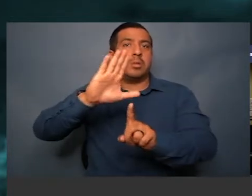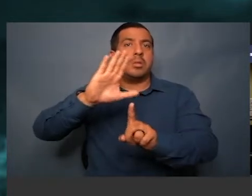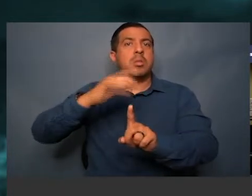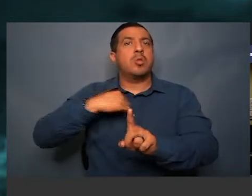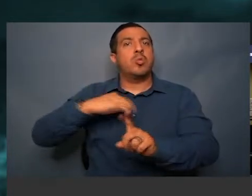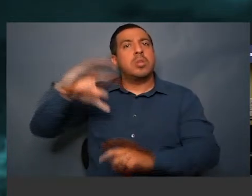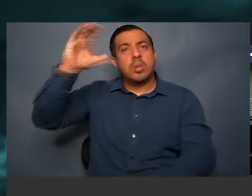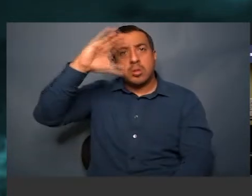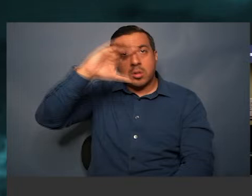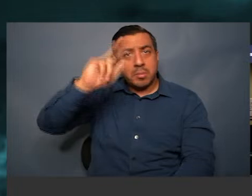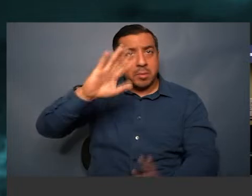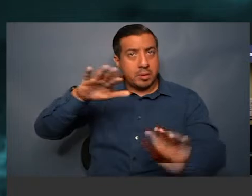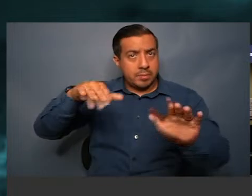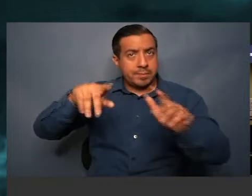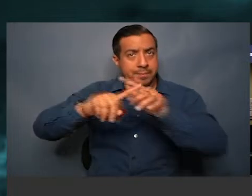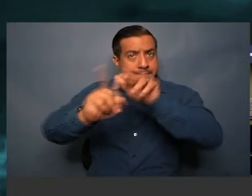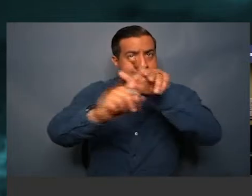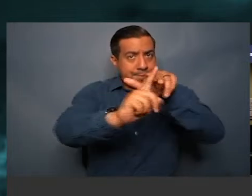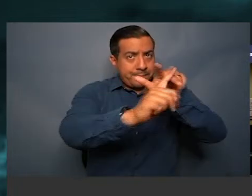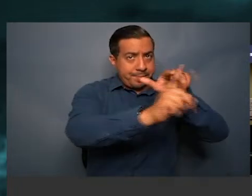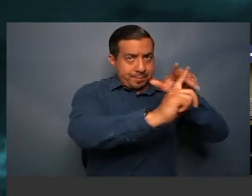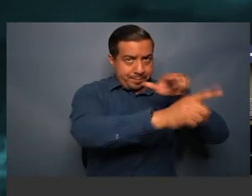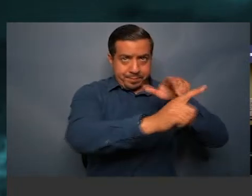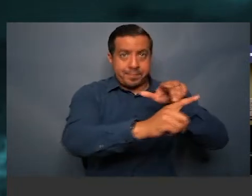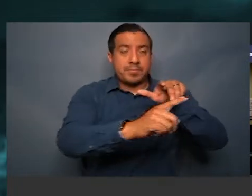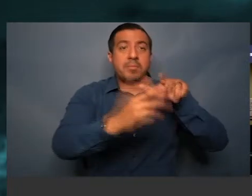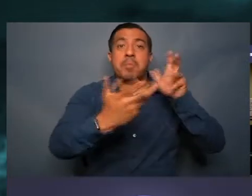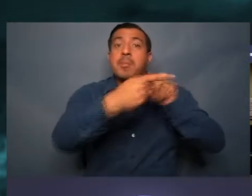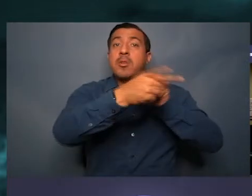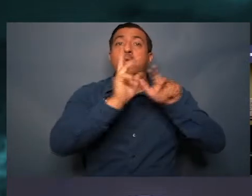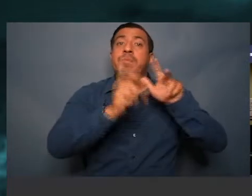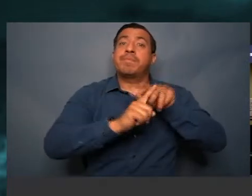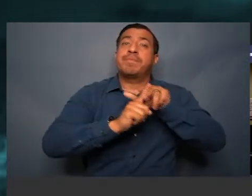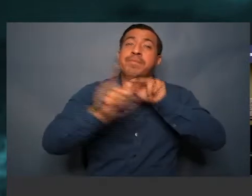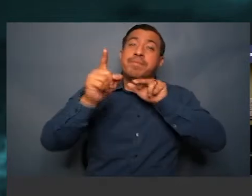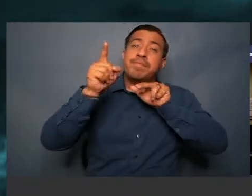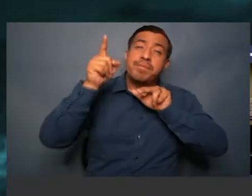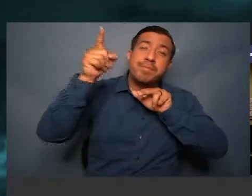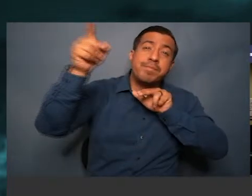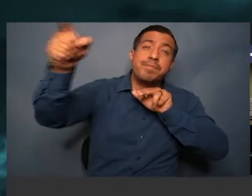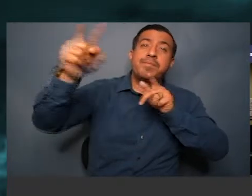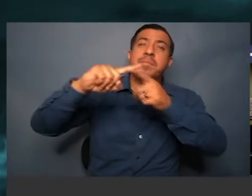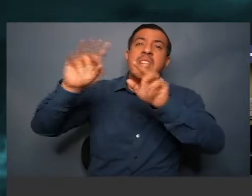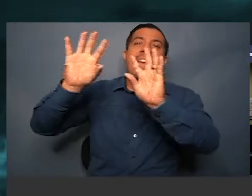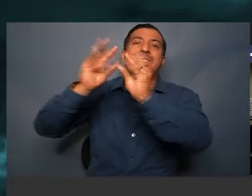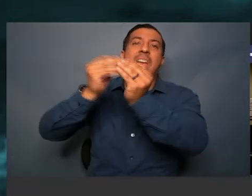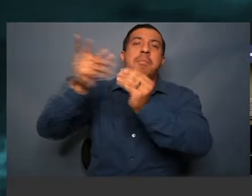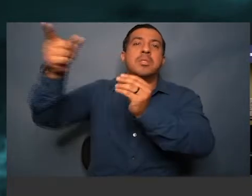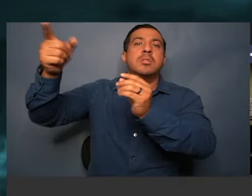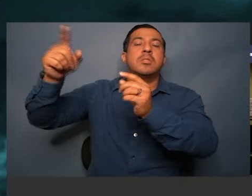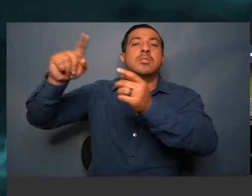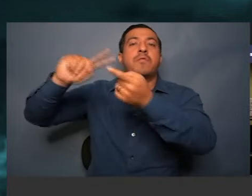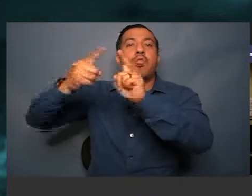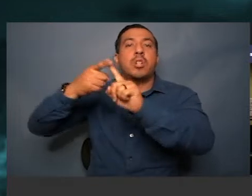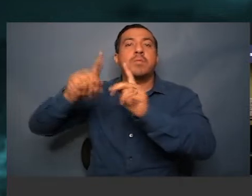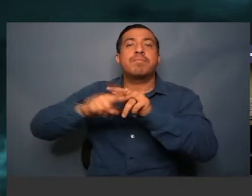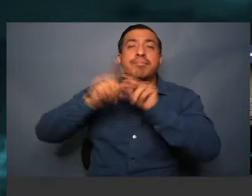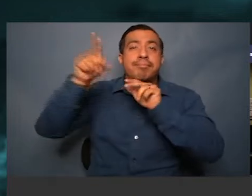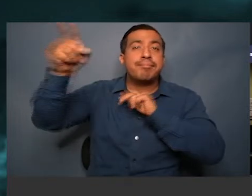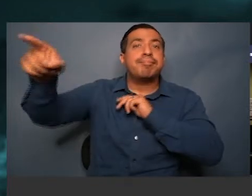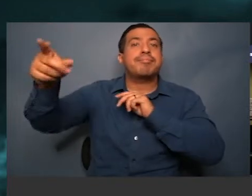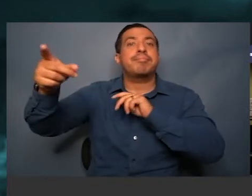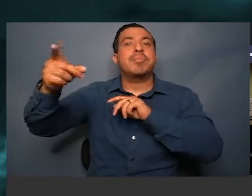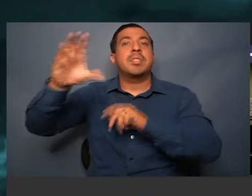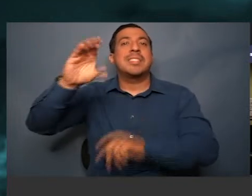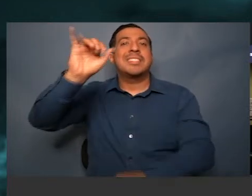leave our jurisdiction, and in some cases they may go as far inland to family and friends in Cy-Fair,